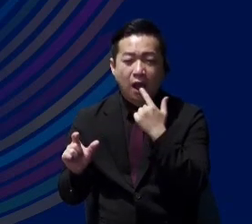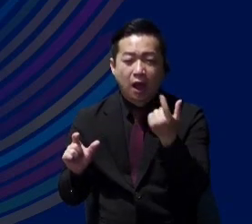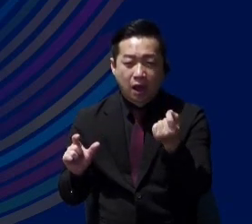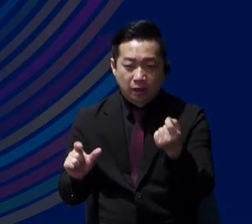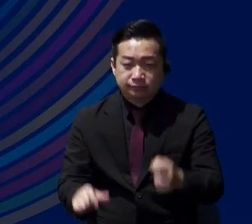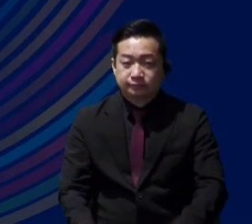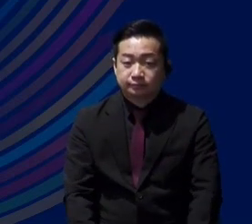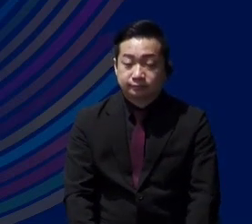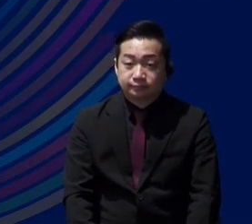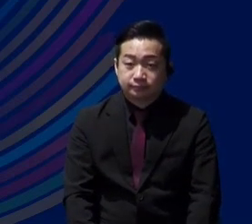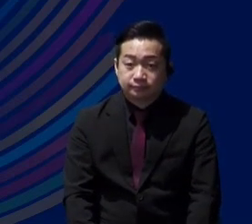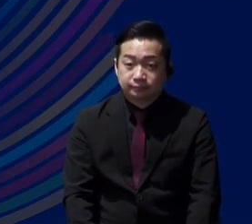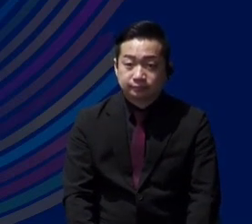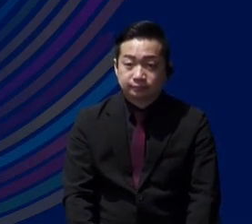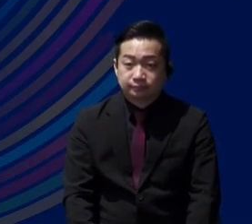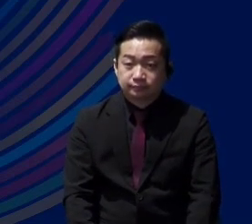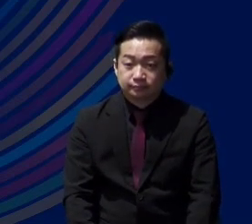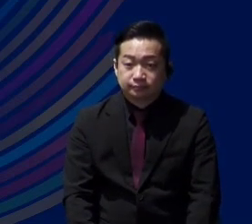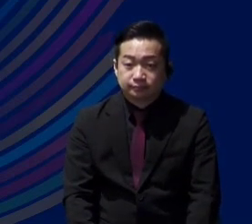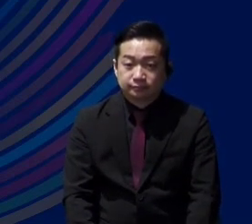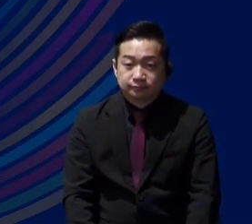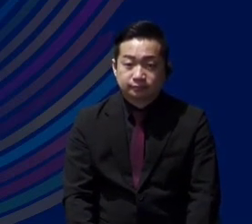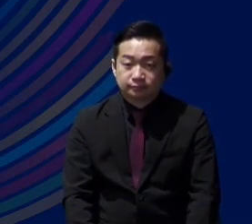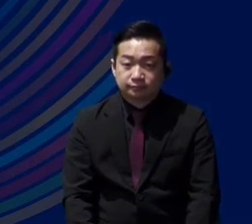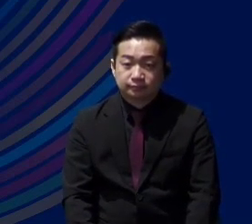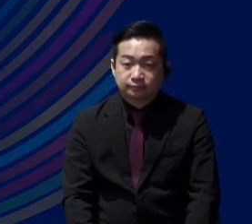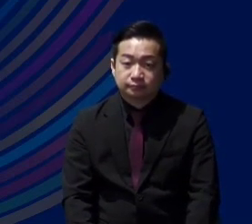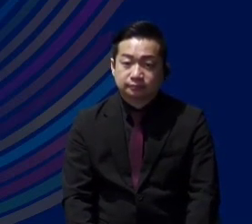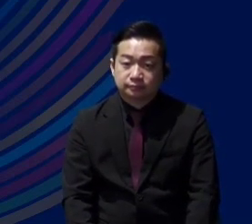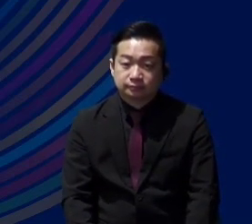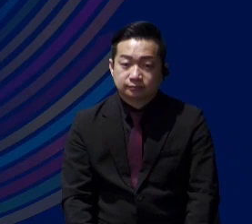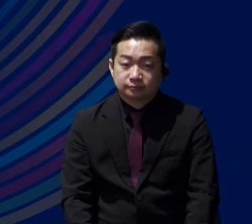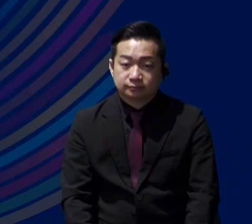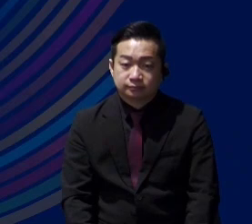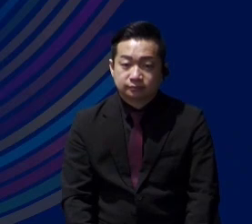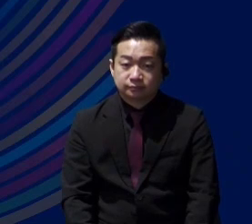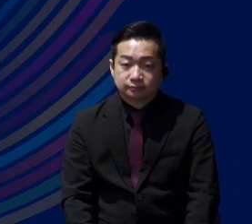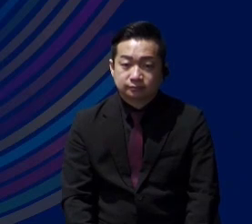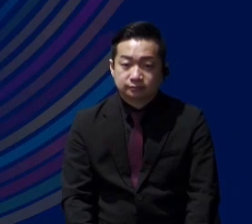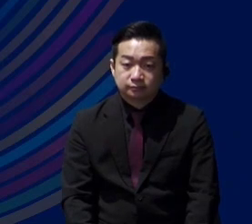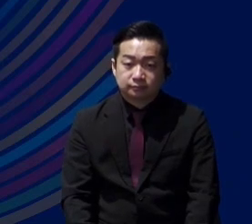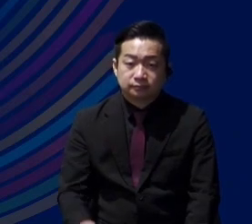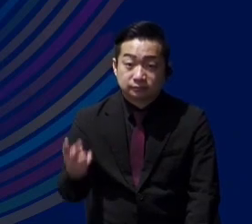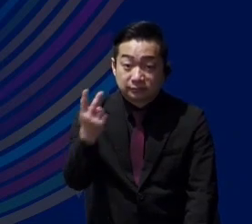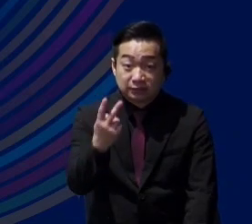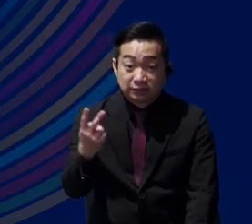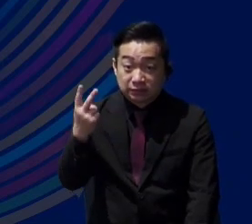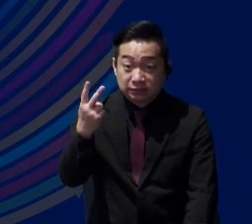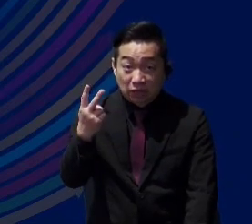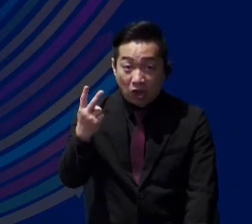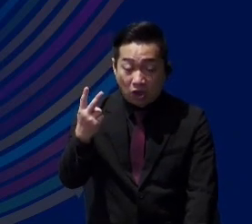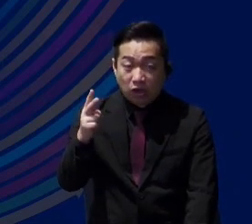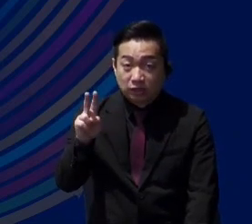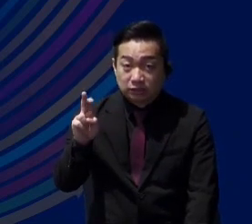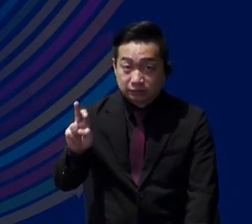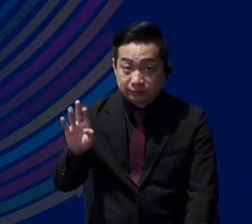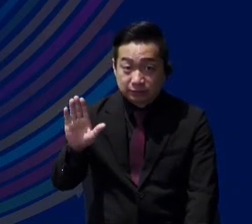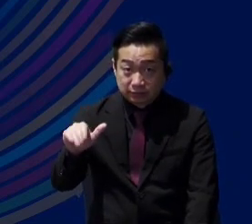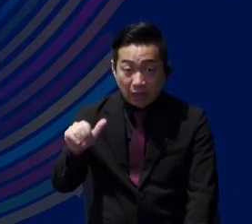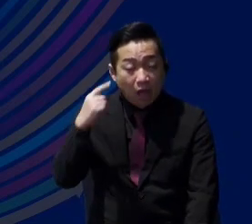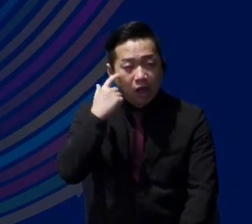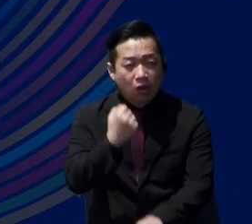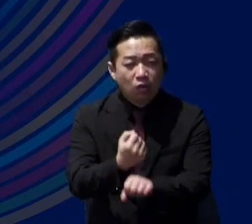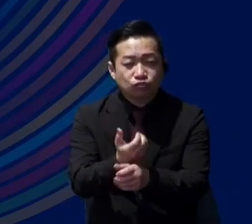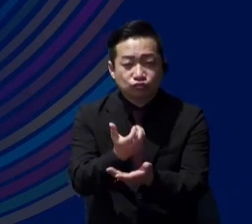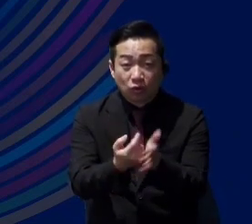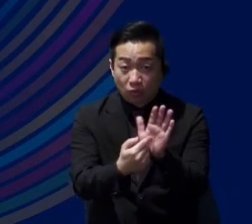in Lancet 2012, the paper with the first author is Joshua Solomon. You can read